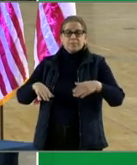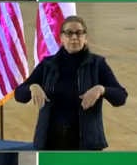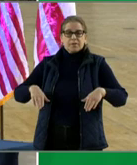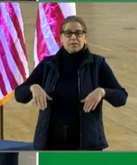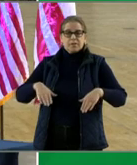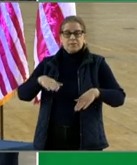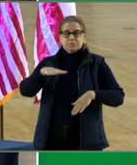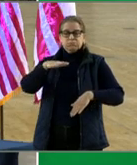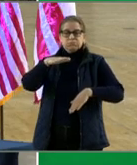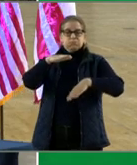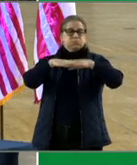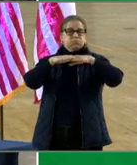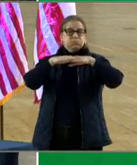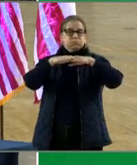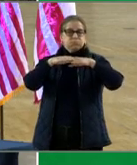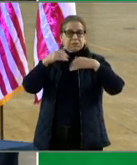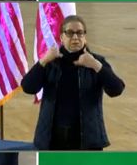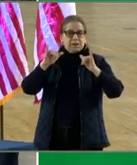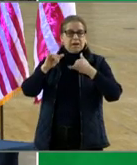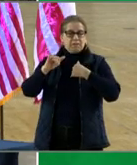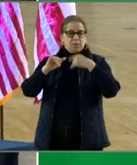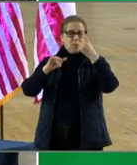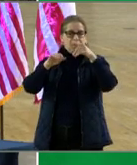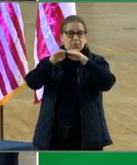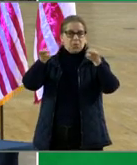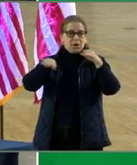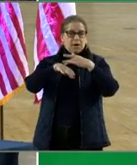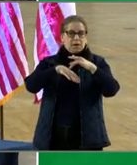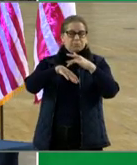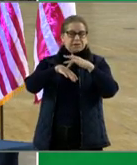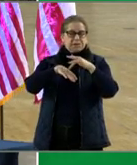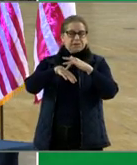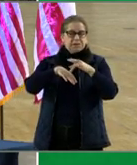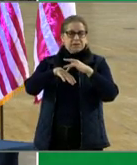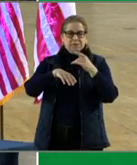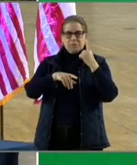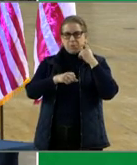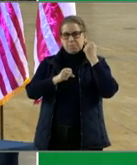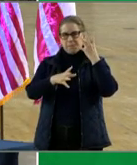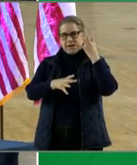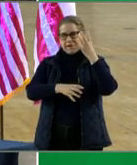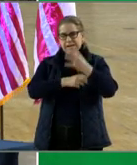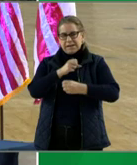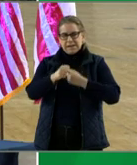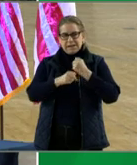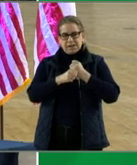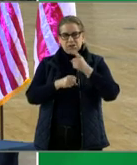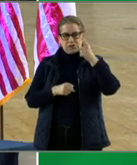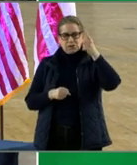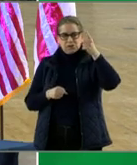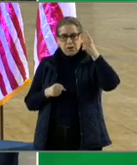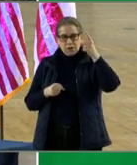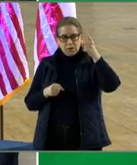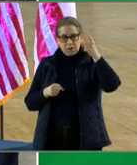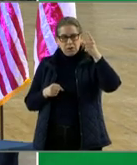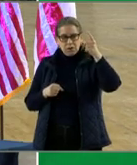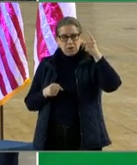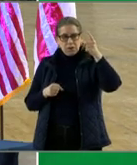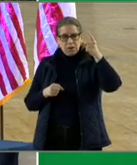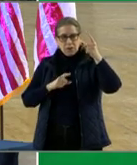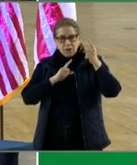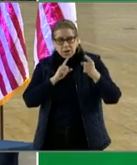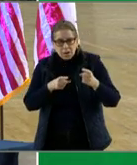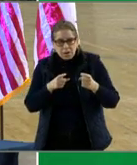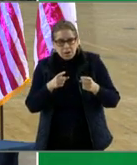for example, that had not been used in a couple of years. So our initial strategy is to be able to look at how they can bring those floors